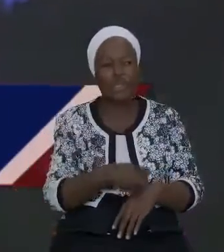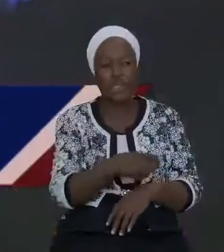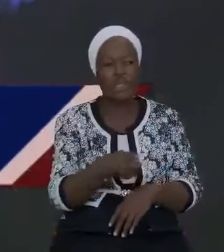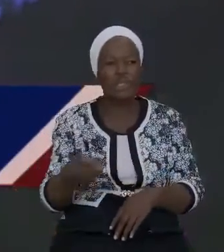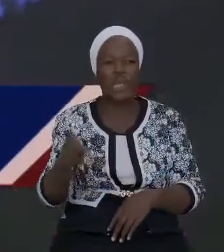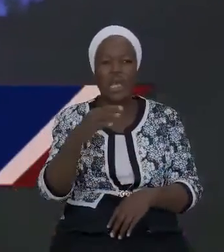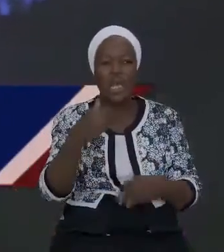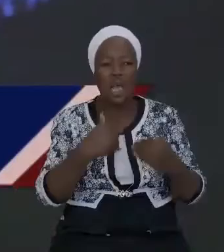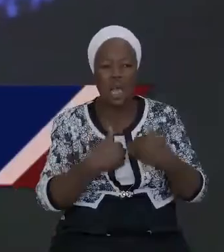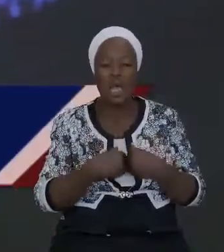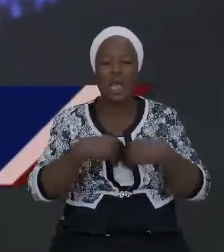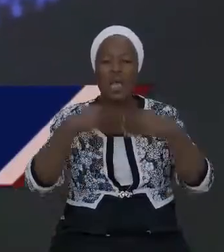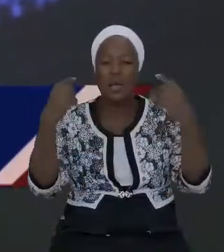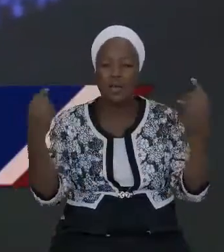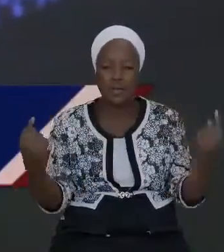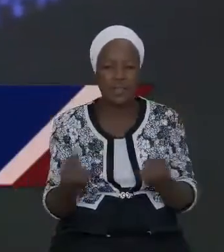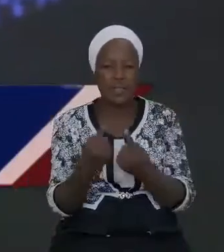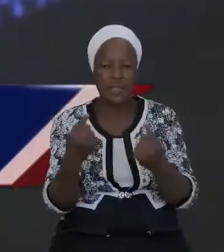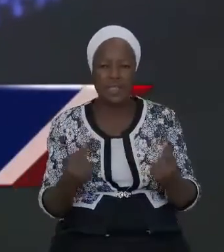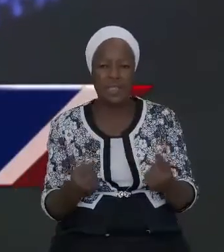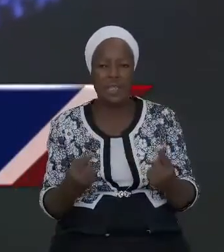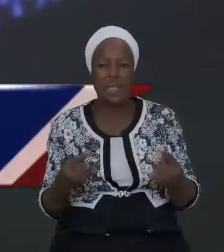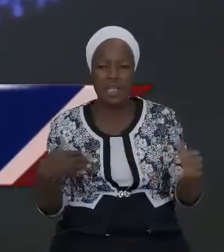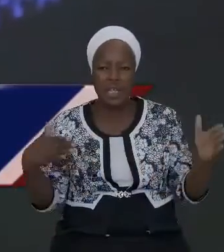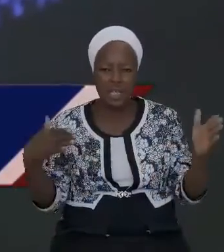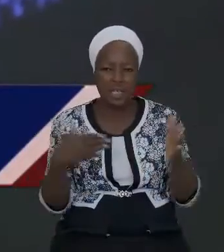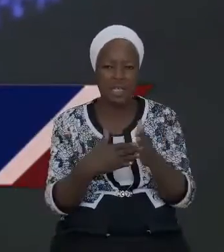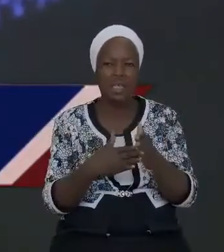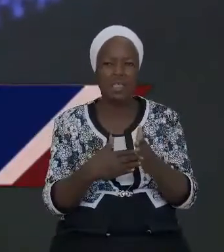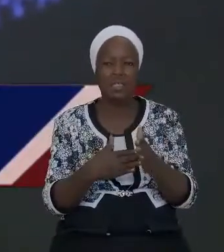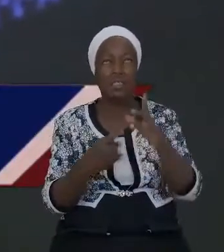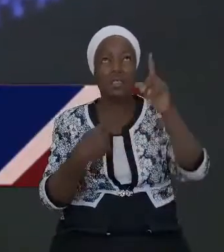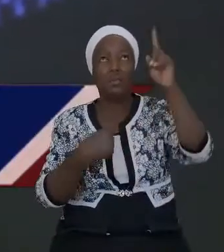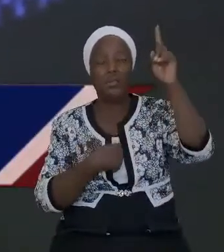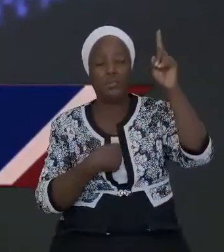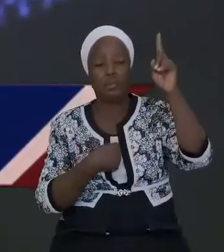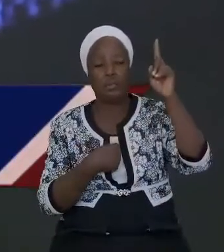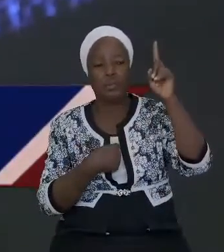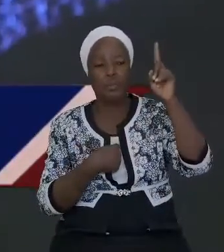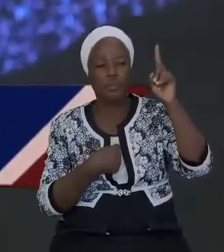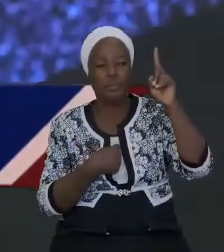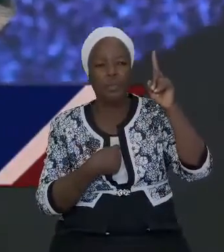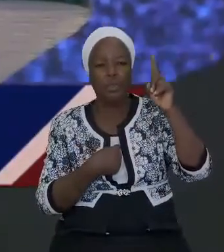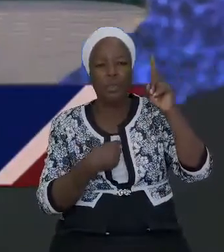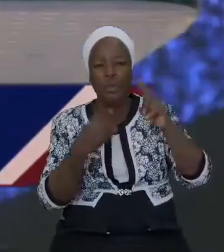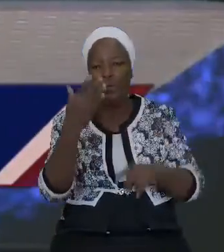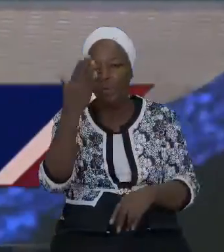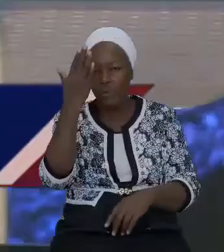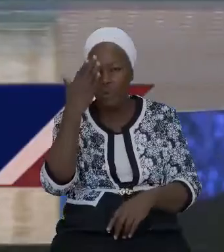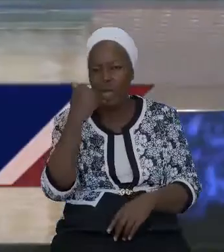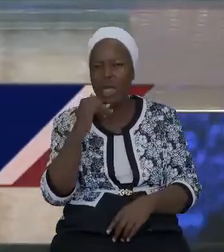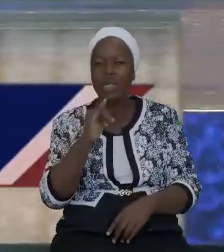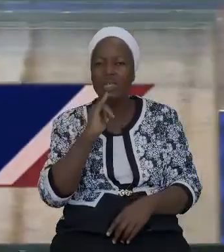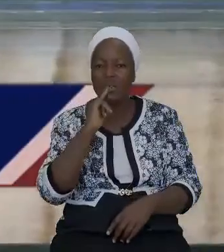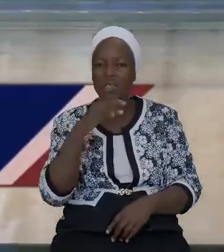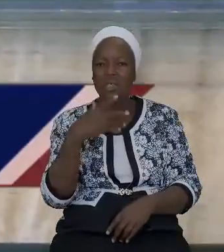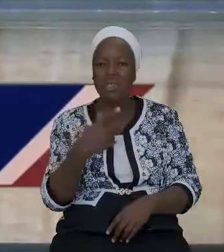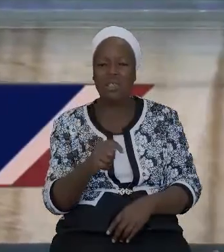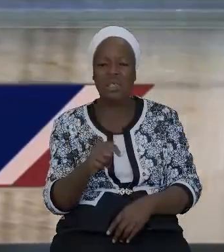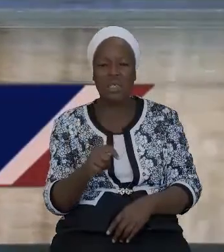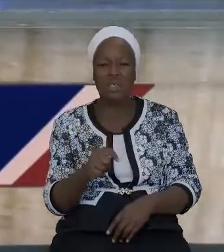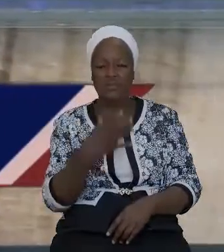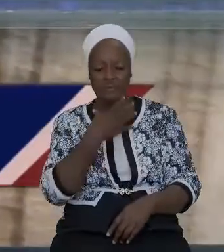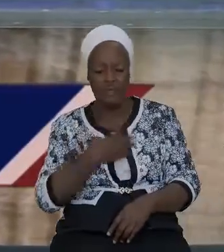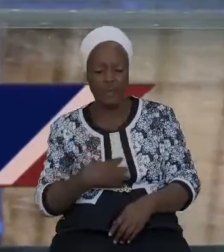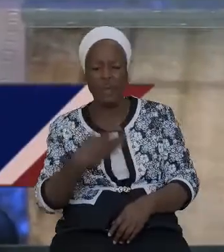they have sinned against me. Why is the famine? Why is the heaven shut up? Why is there